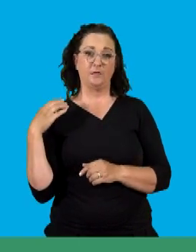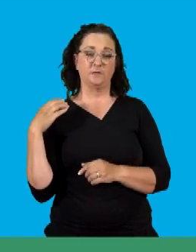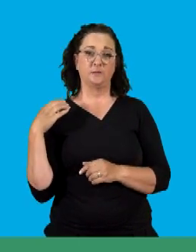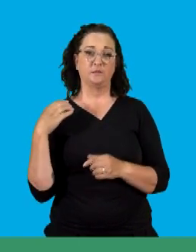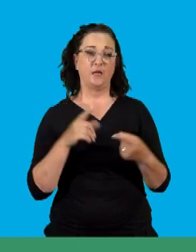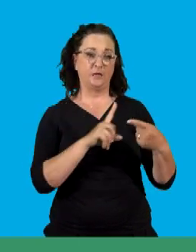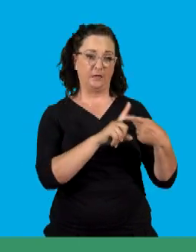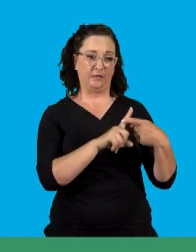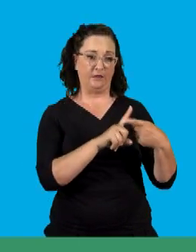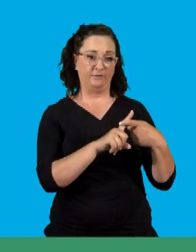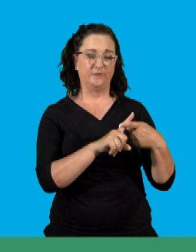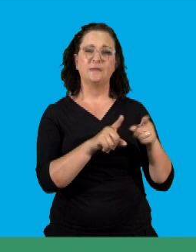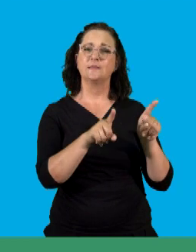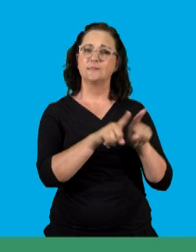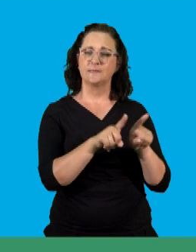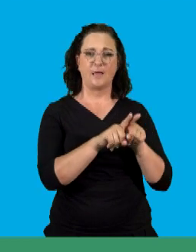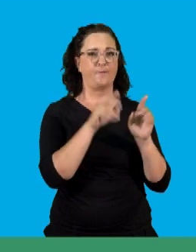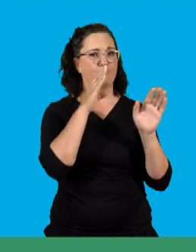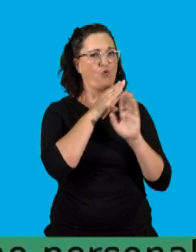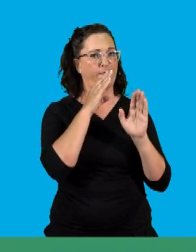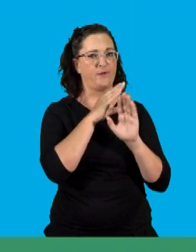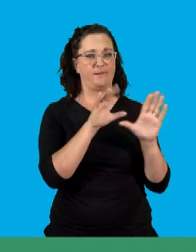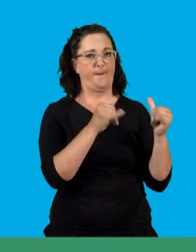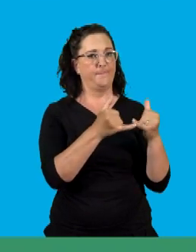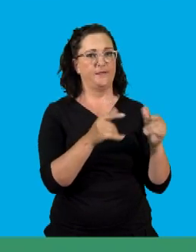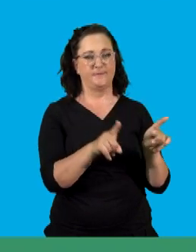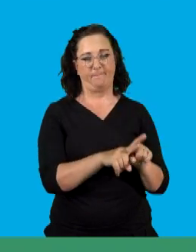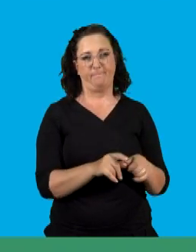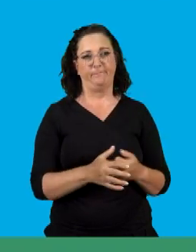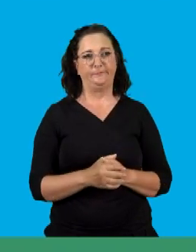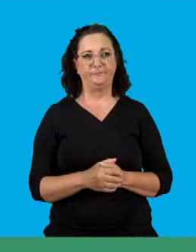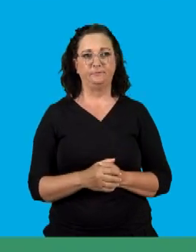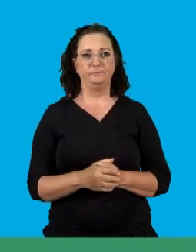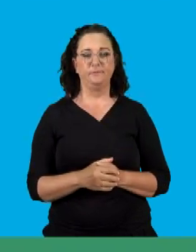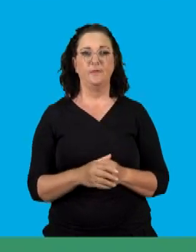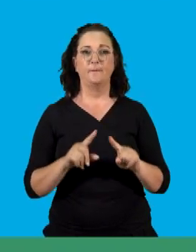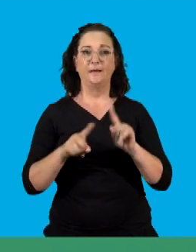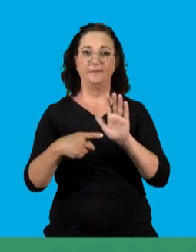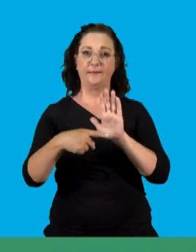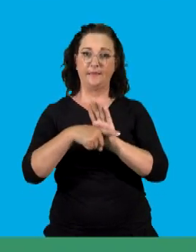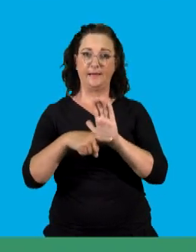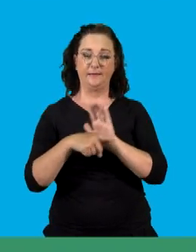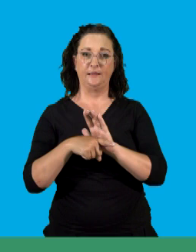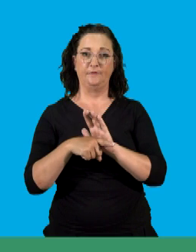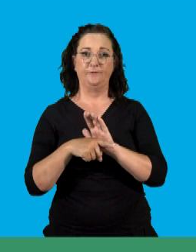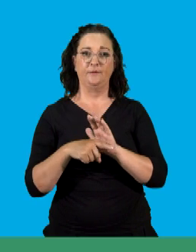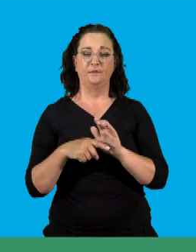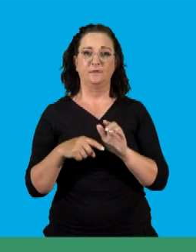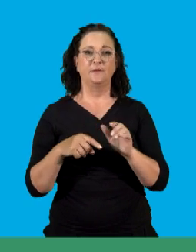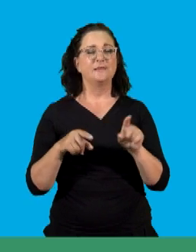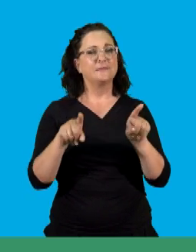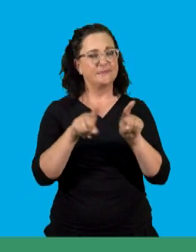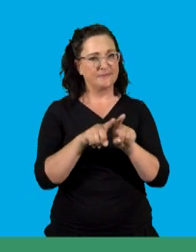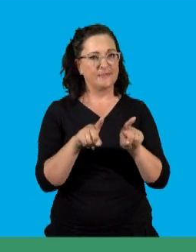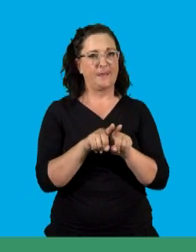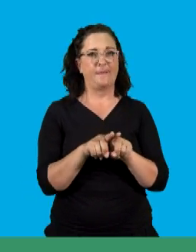the same as those of a private company. The disadvantages of a personal liability company are also the